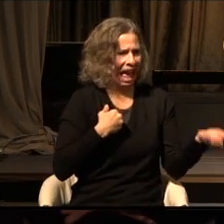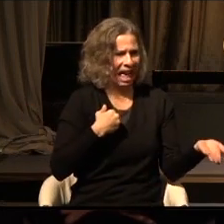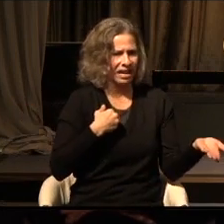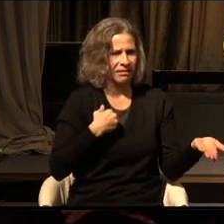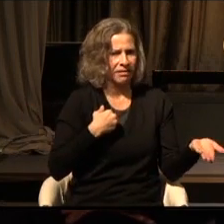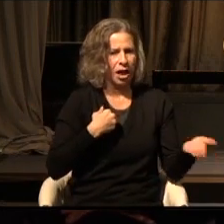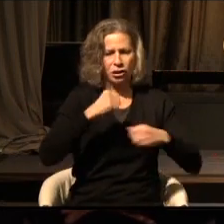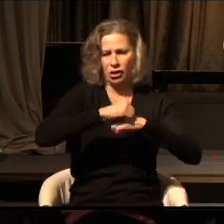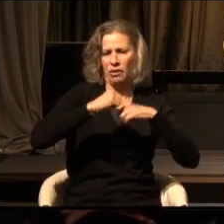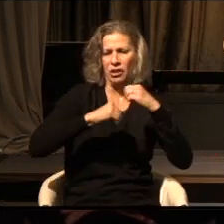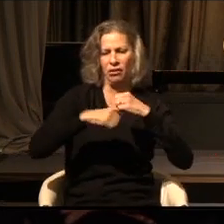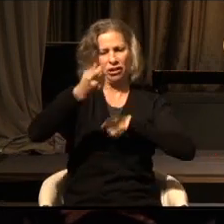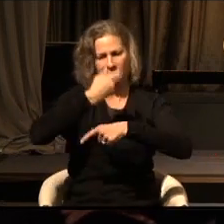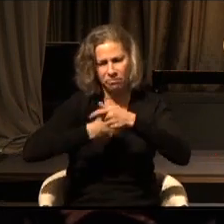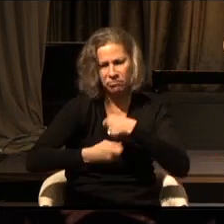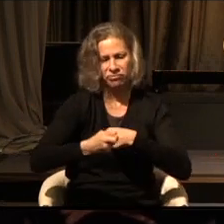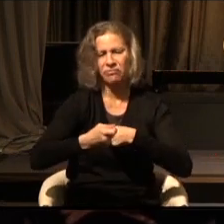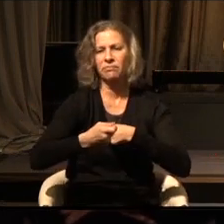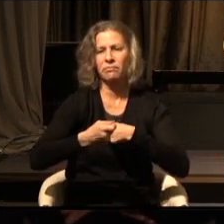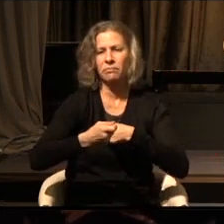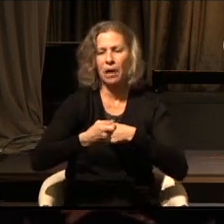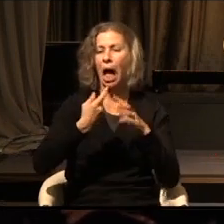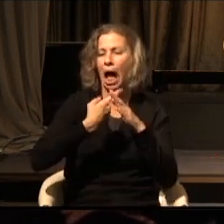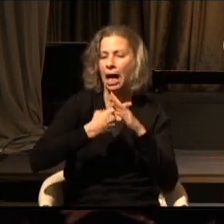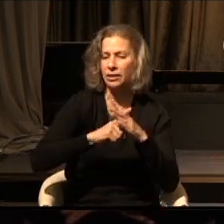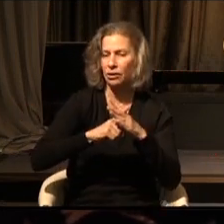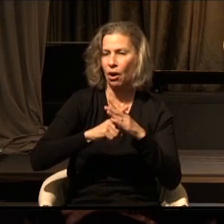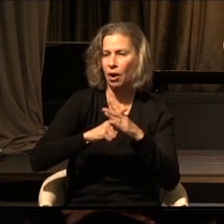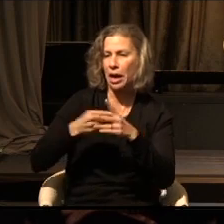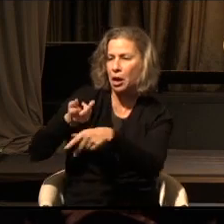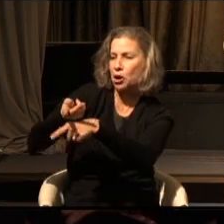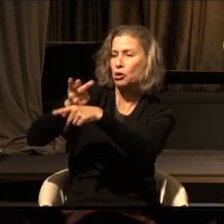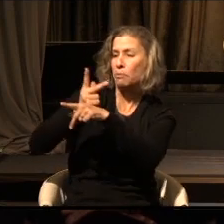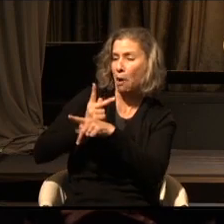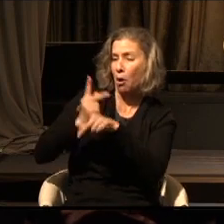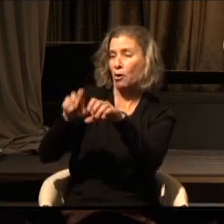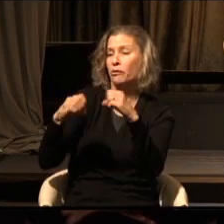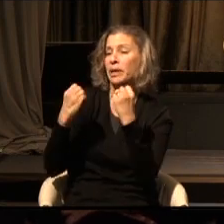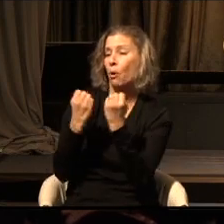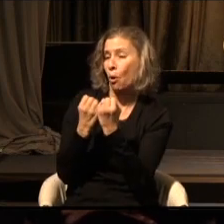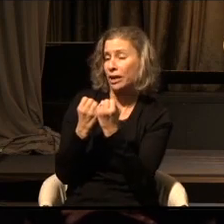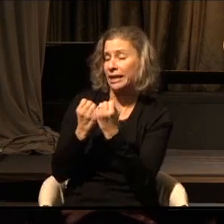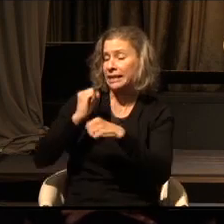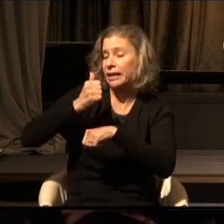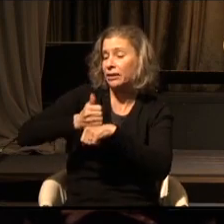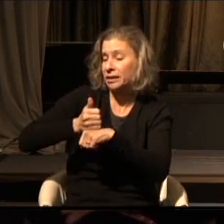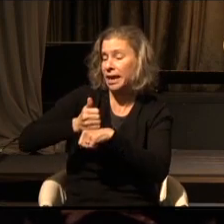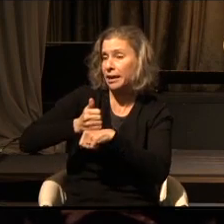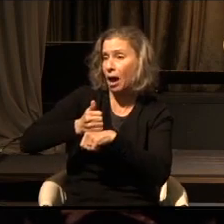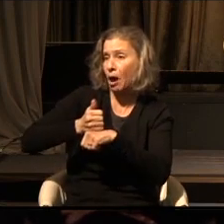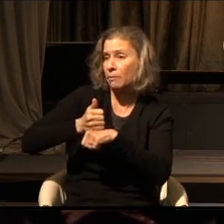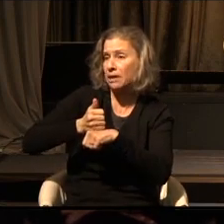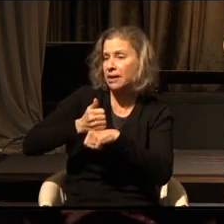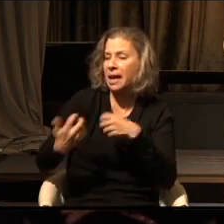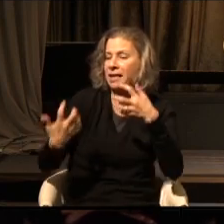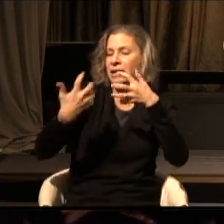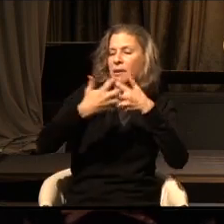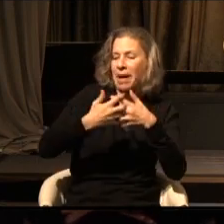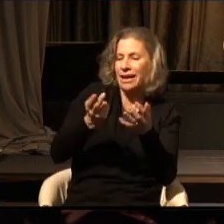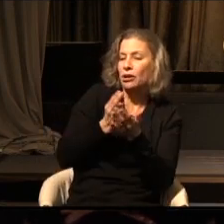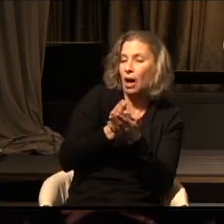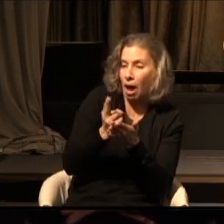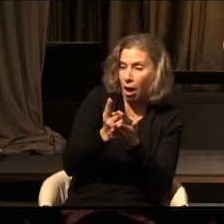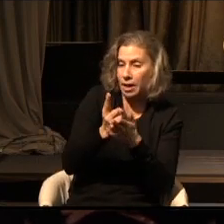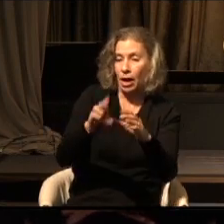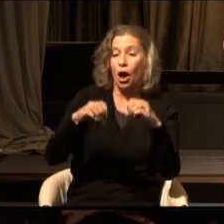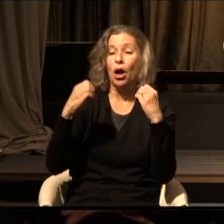restructured. And I started to draw from those organizational practices that hold true for me, that of social justice community organizing